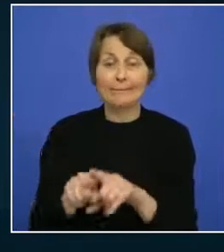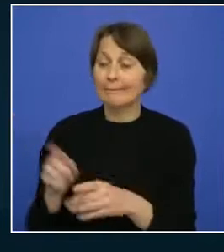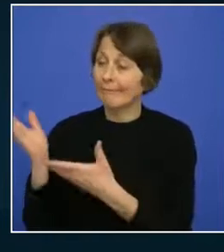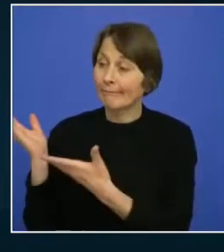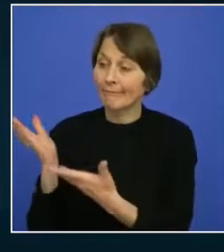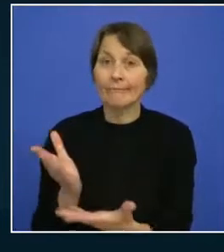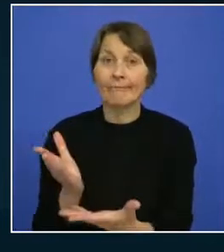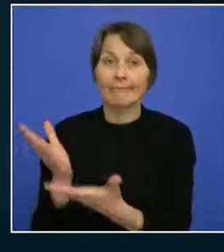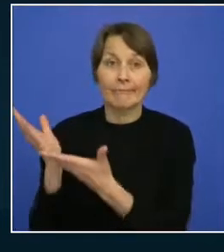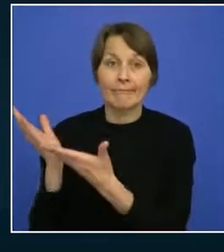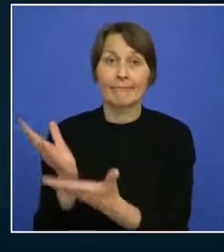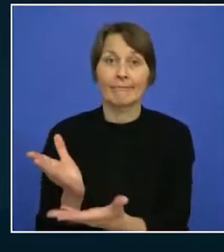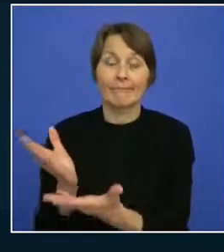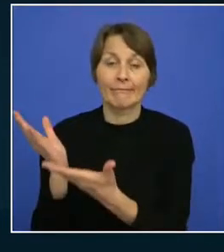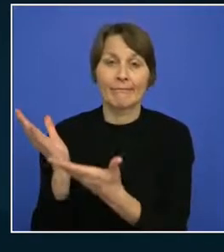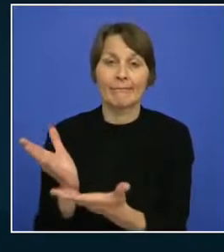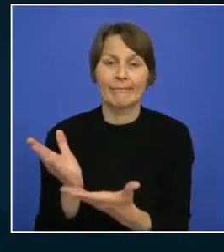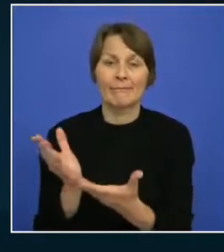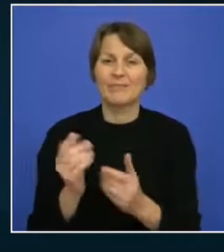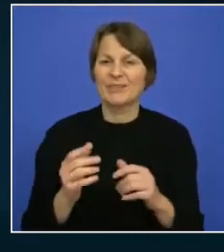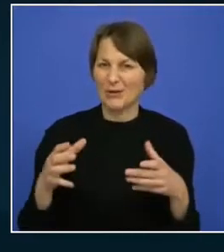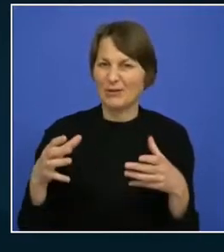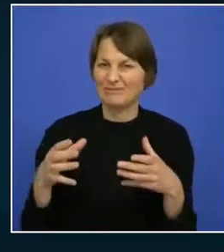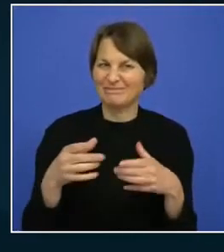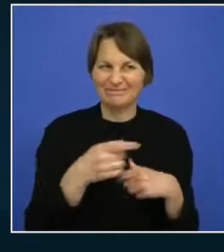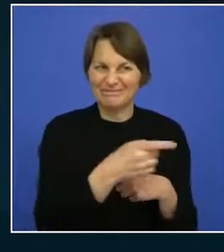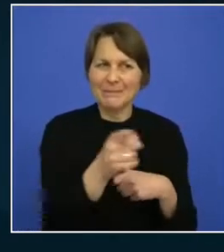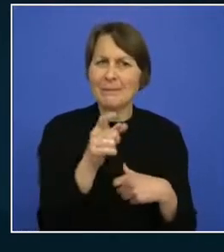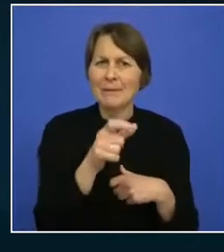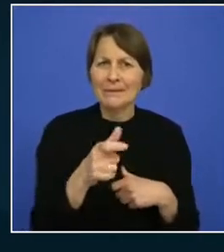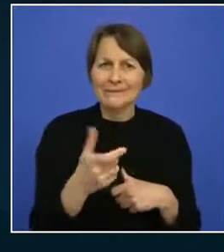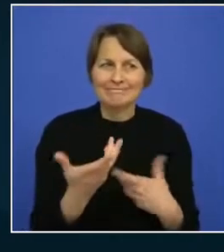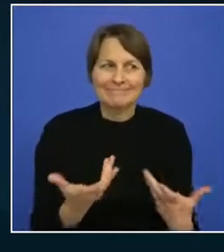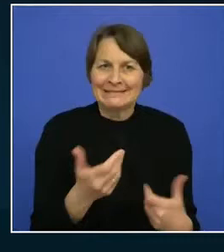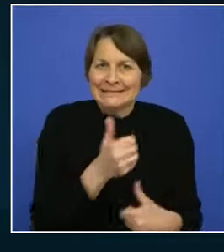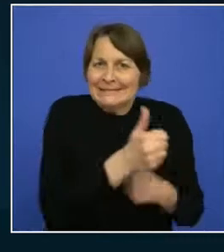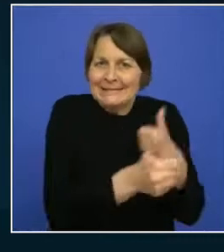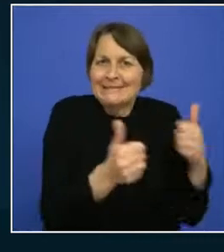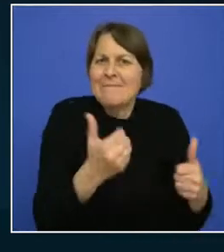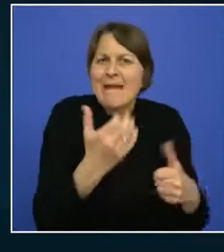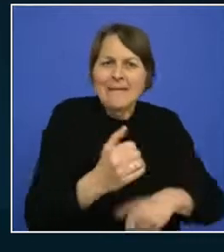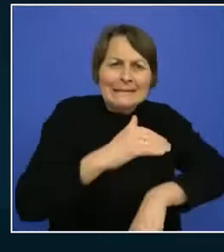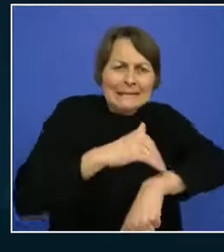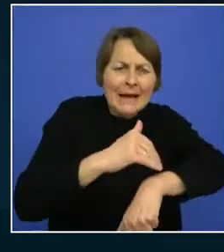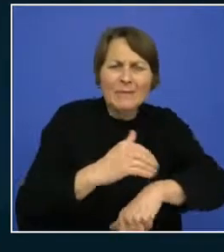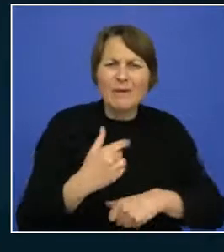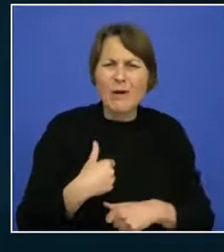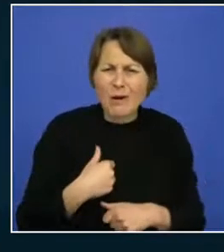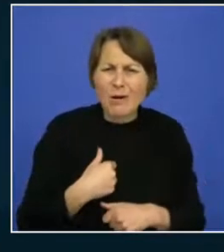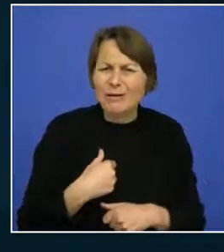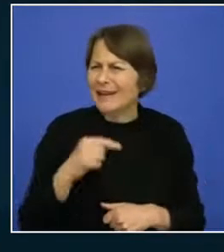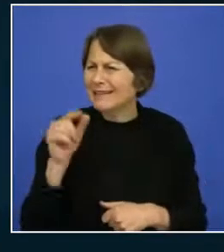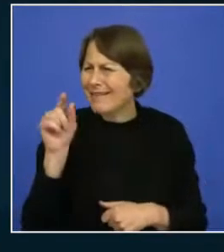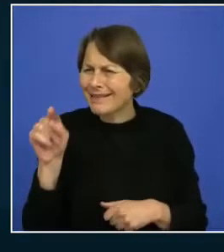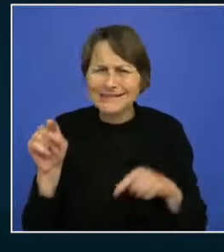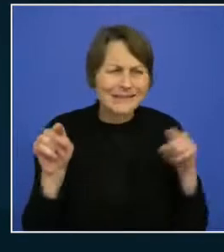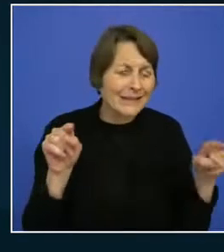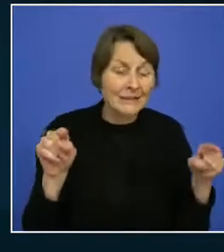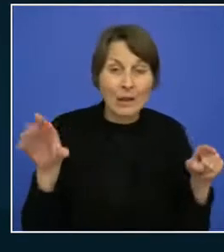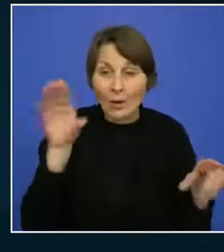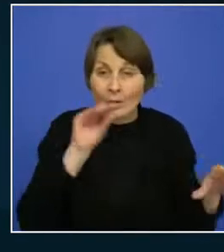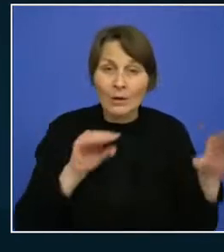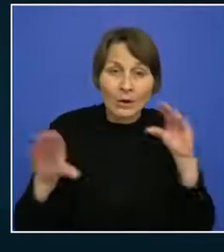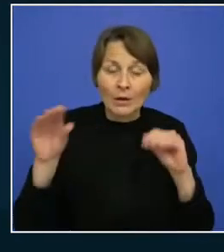not want to. They didn't have time to learn all those bits and pieces. They just needed to get going,